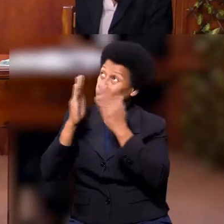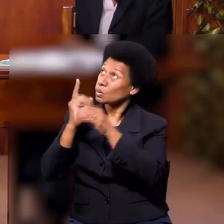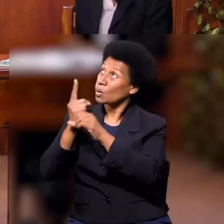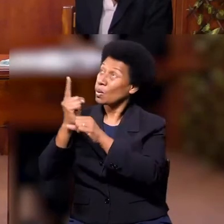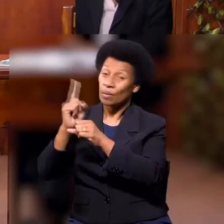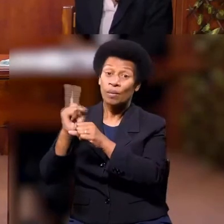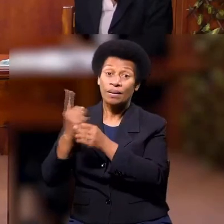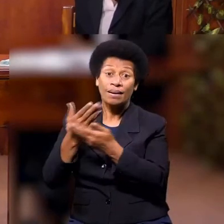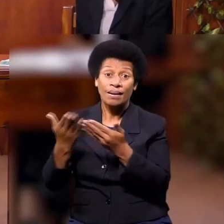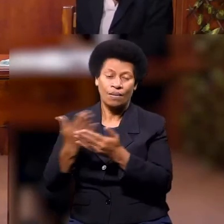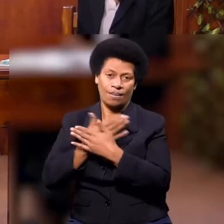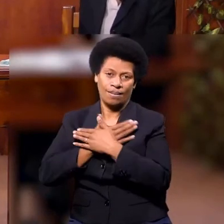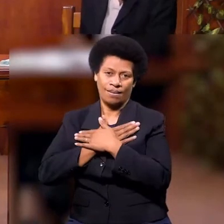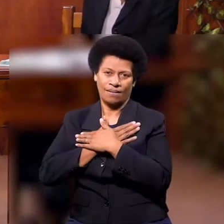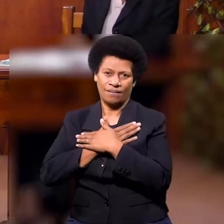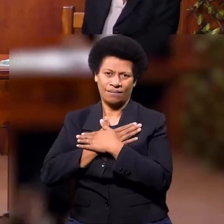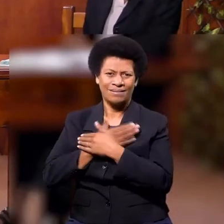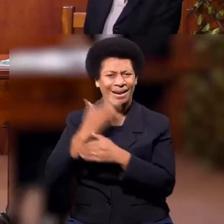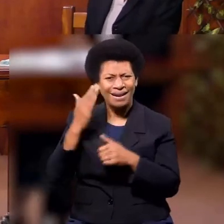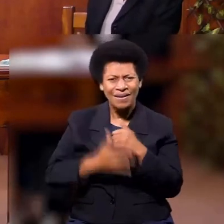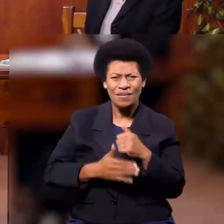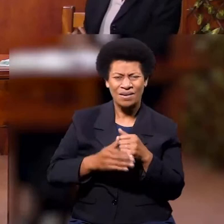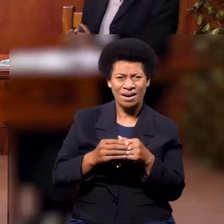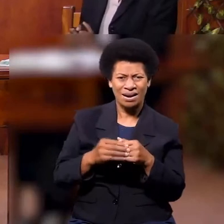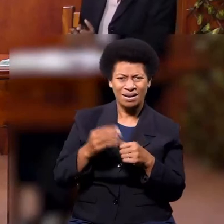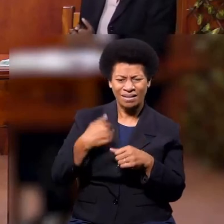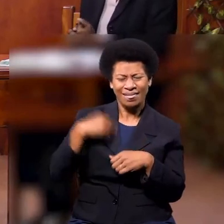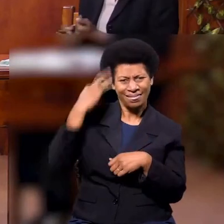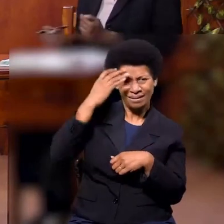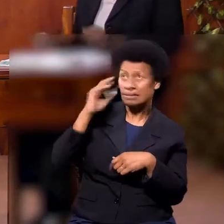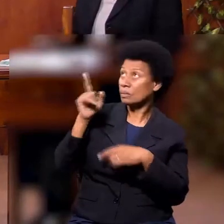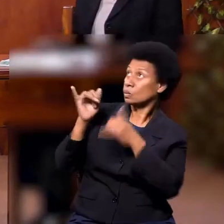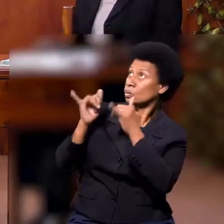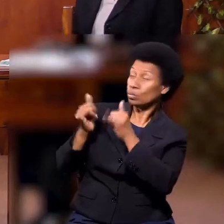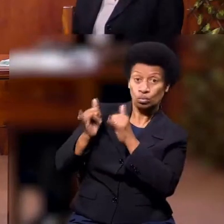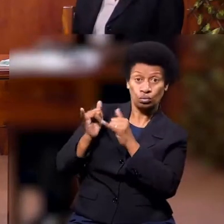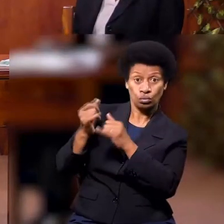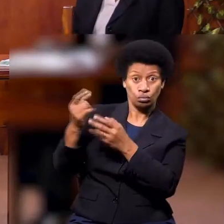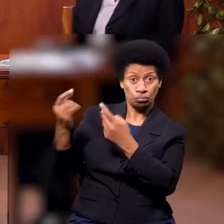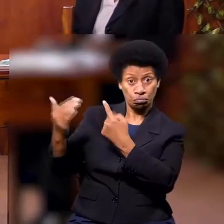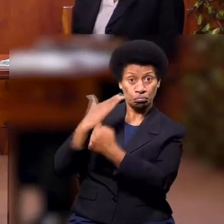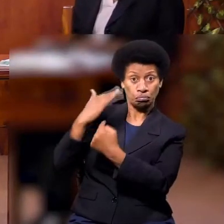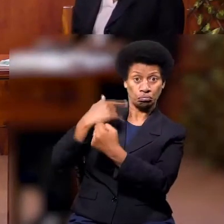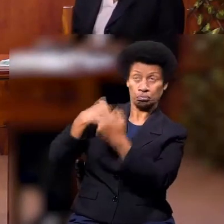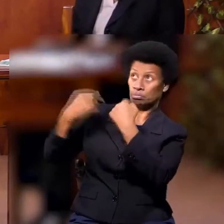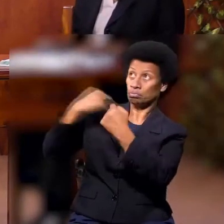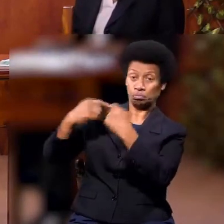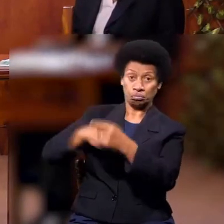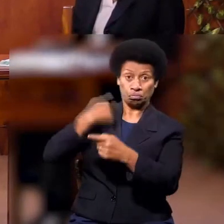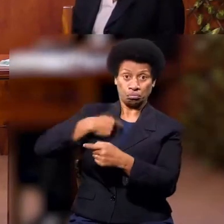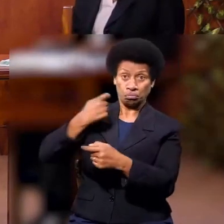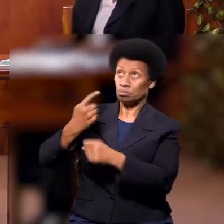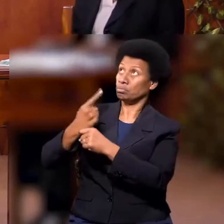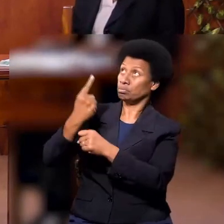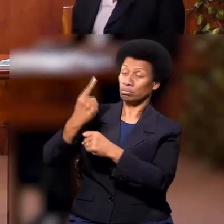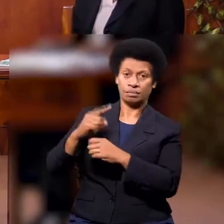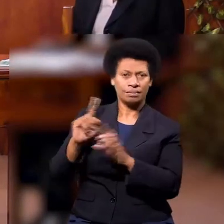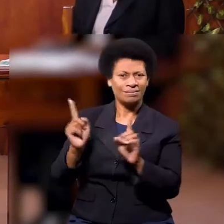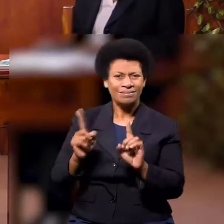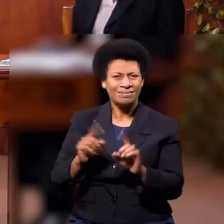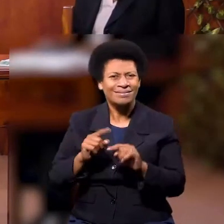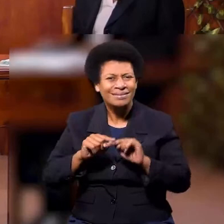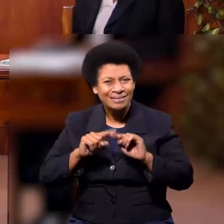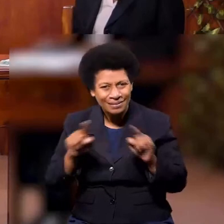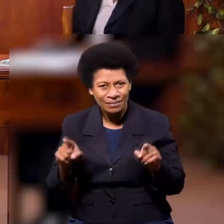mean God, God who judges, God who is full of wrath. Okay, so others